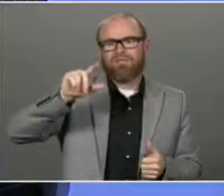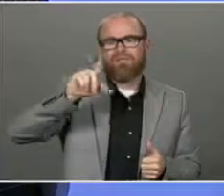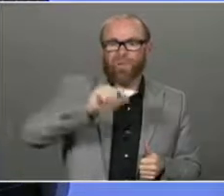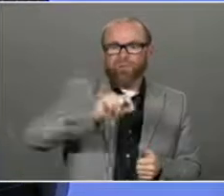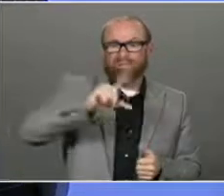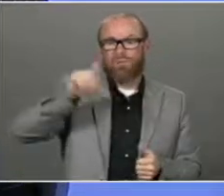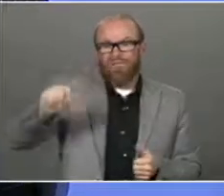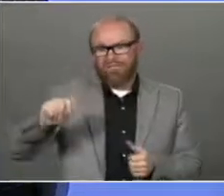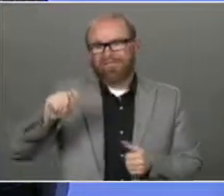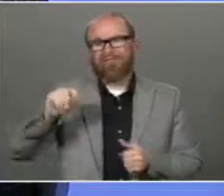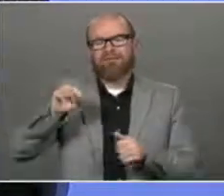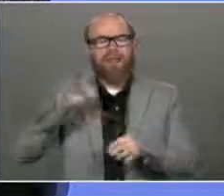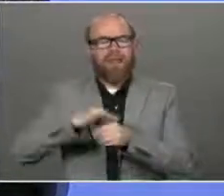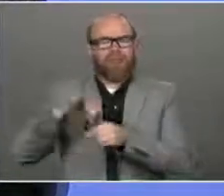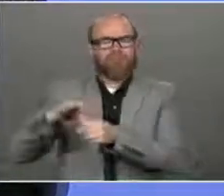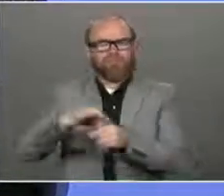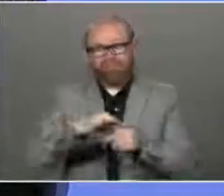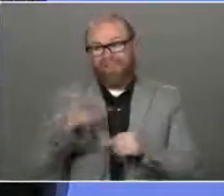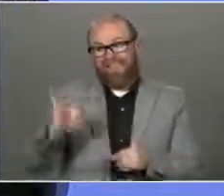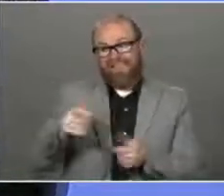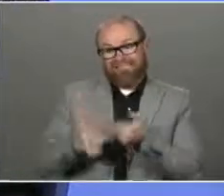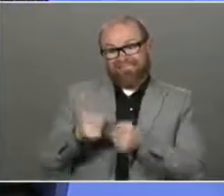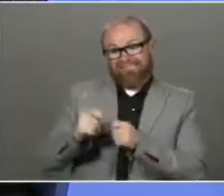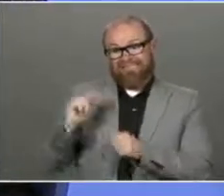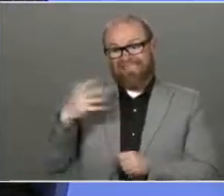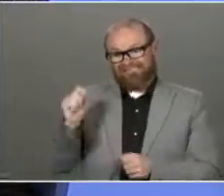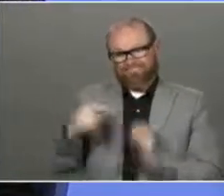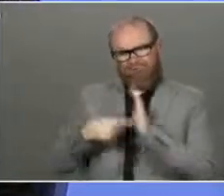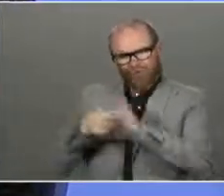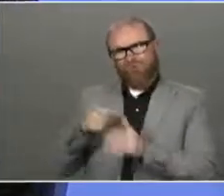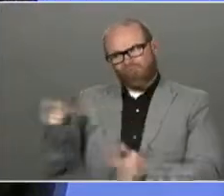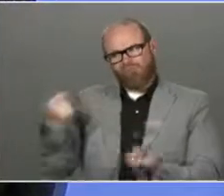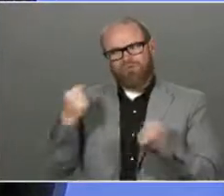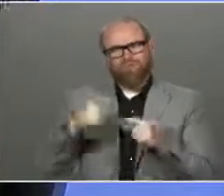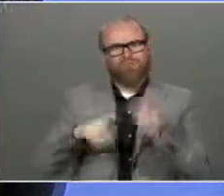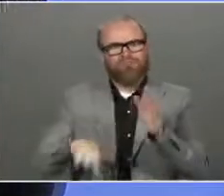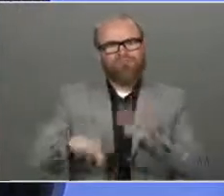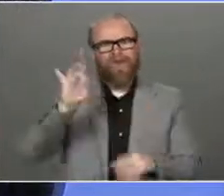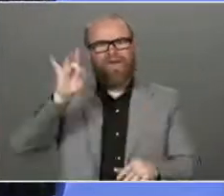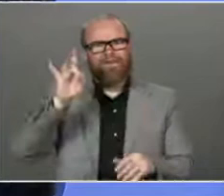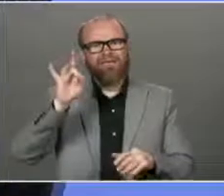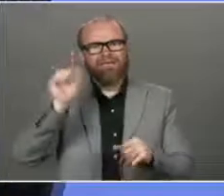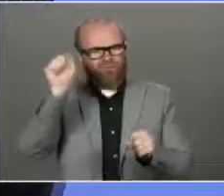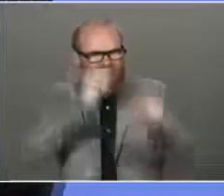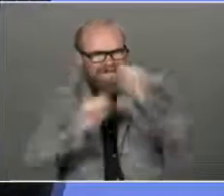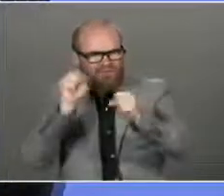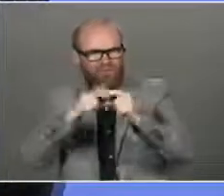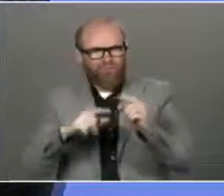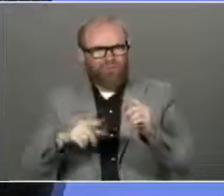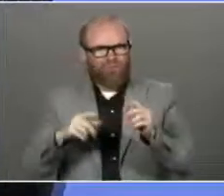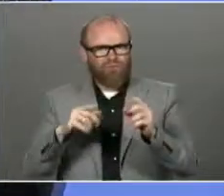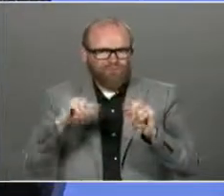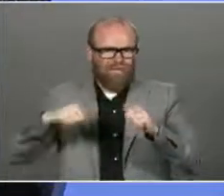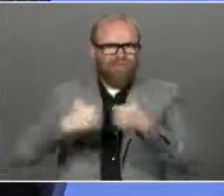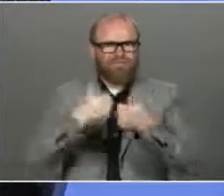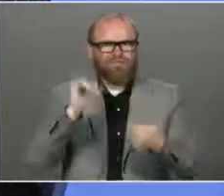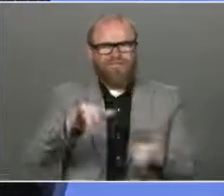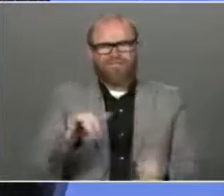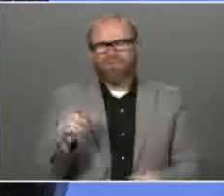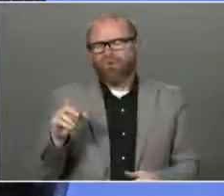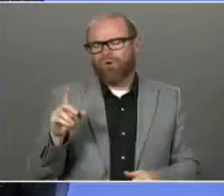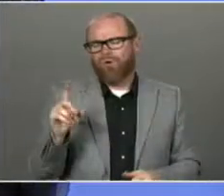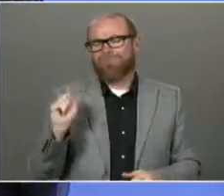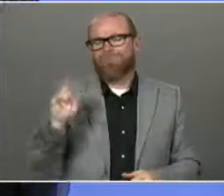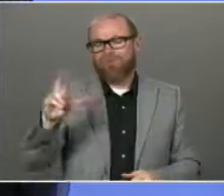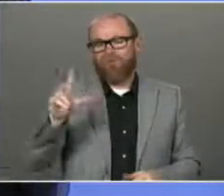text also showed that he was trying to help find a strategy to challenge those results. Senator Lee told the Deseret News